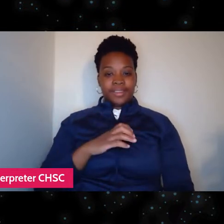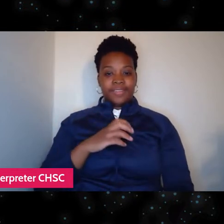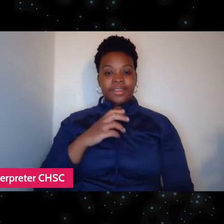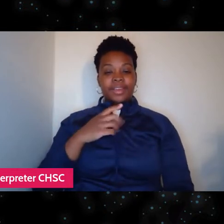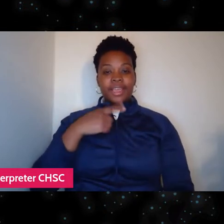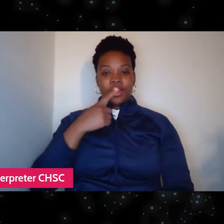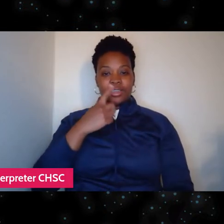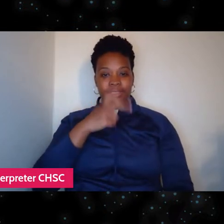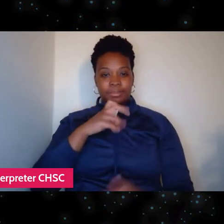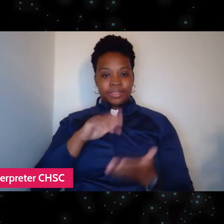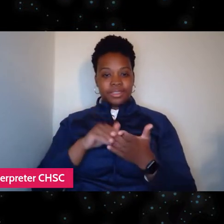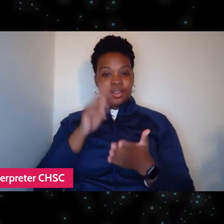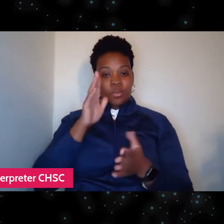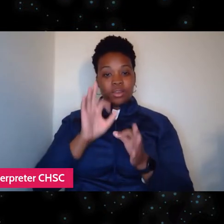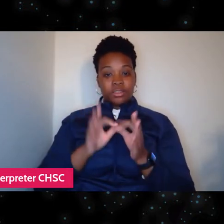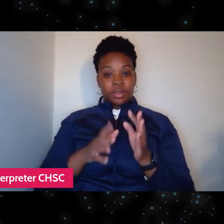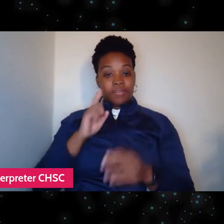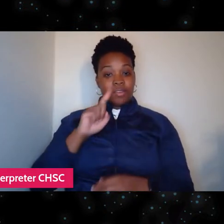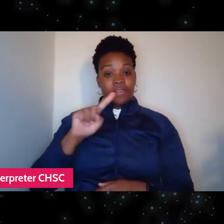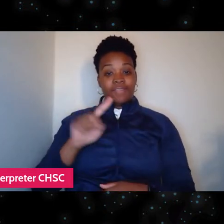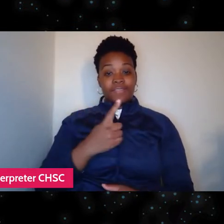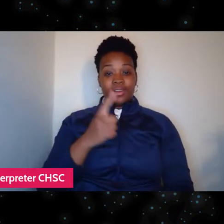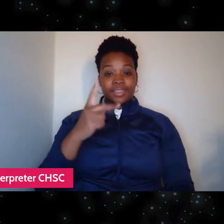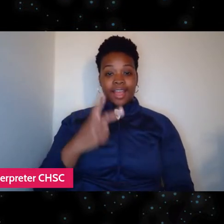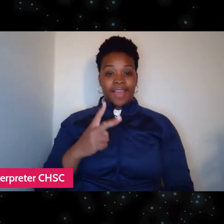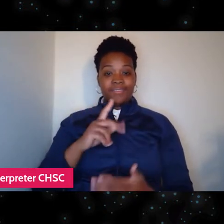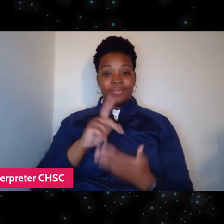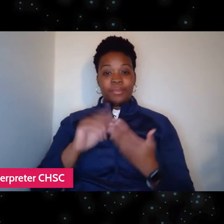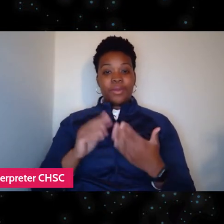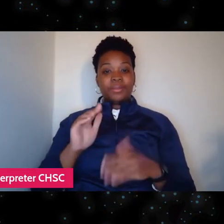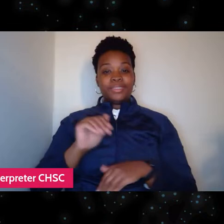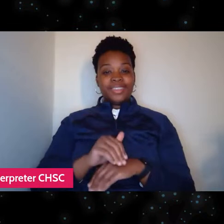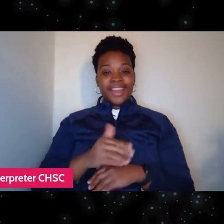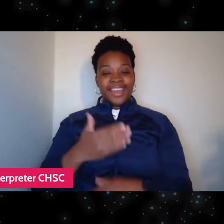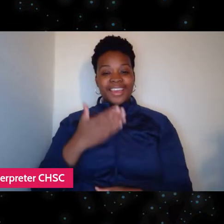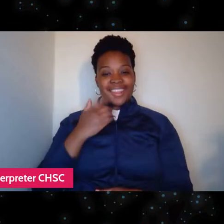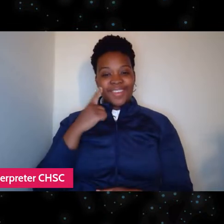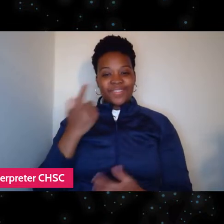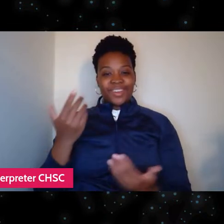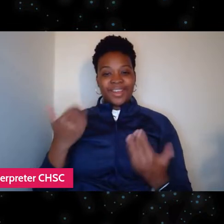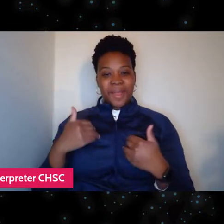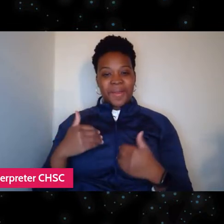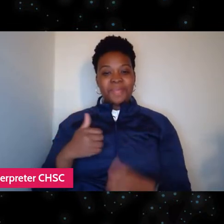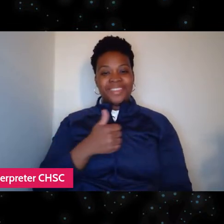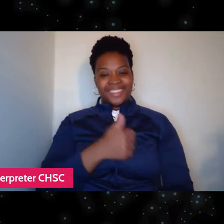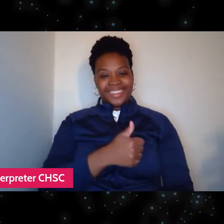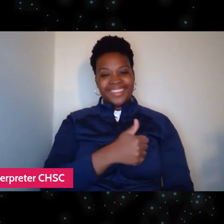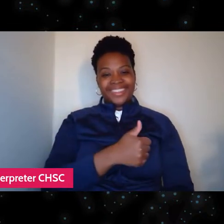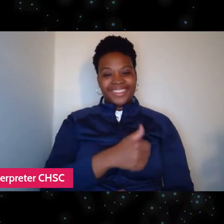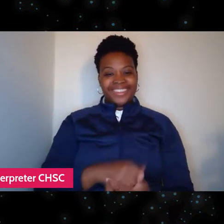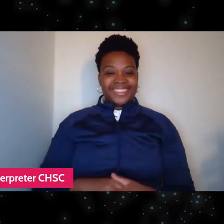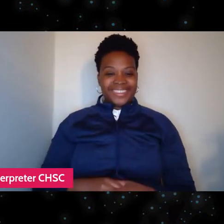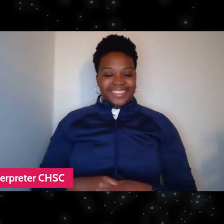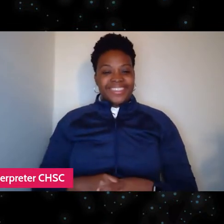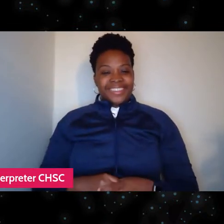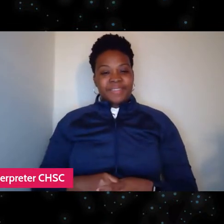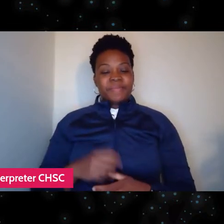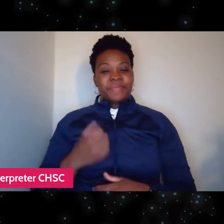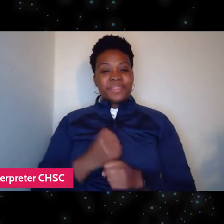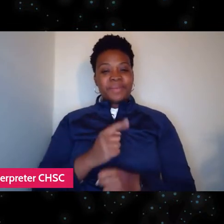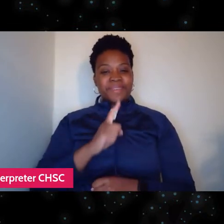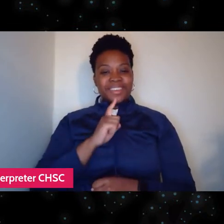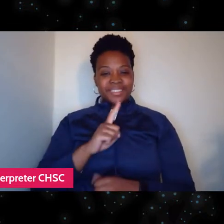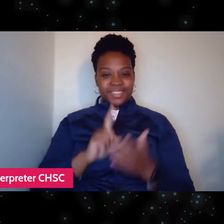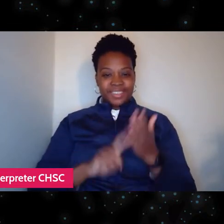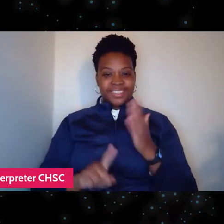will be interpreting for us during the first half of our program tonight. Thank you for being here, Kelly. Be sure to check out